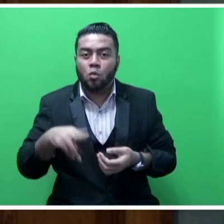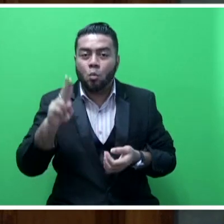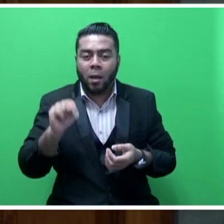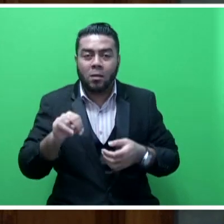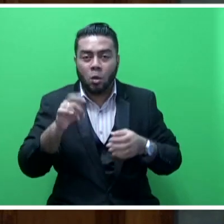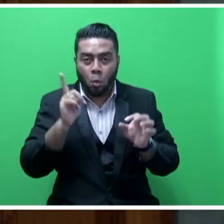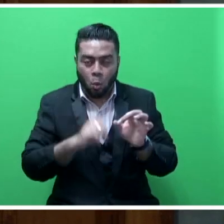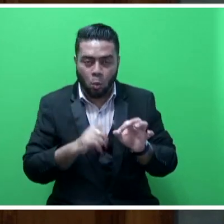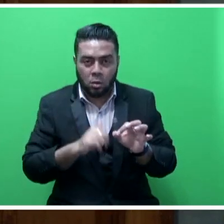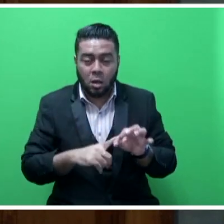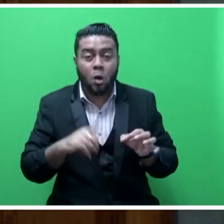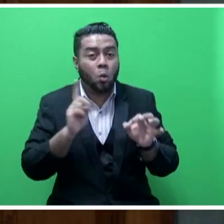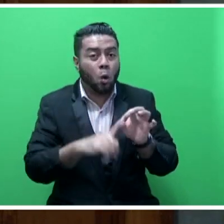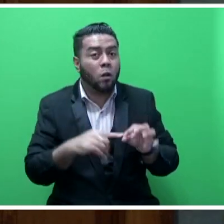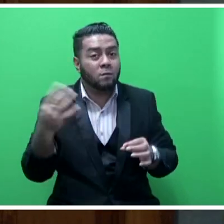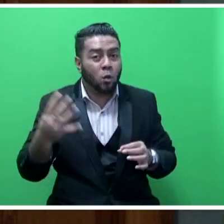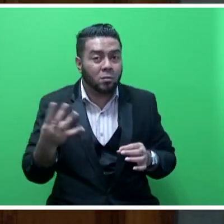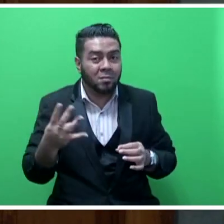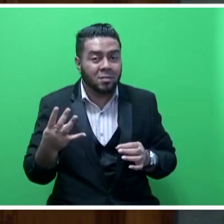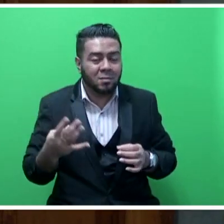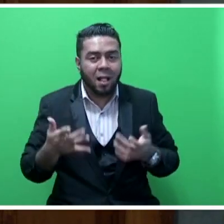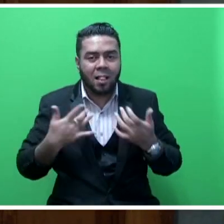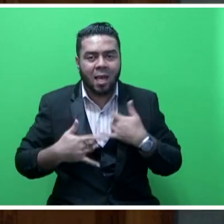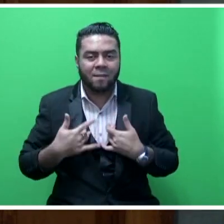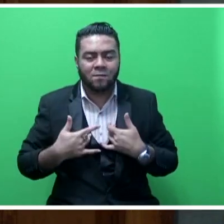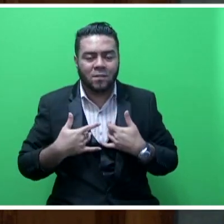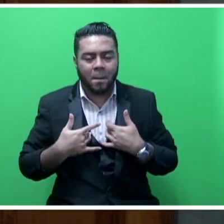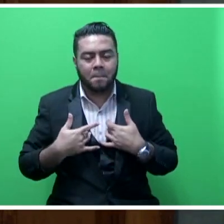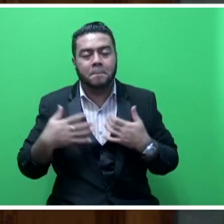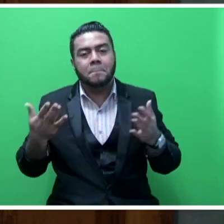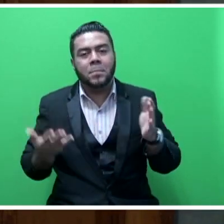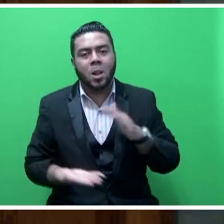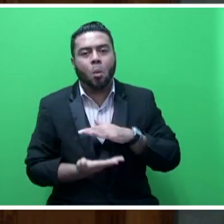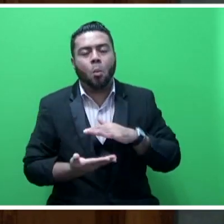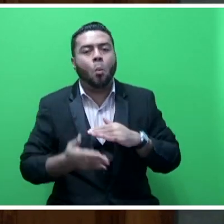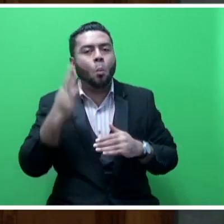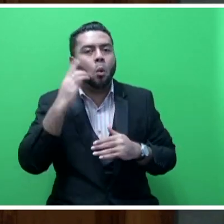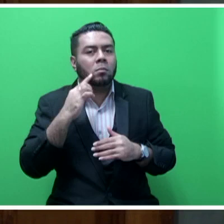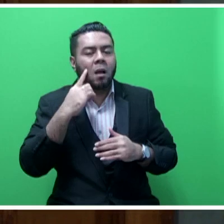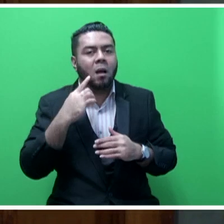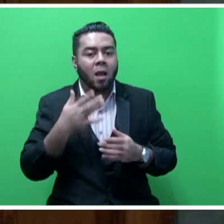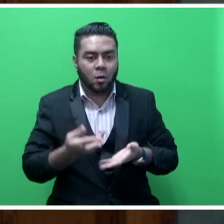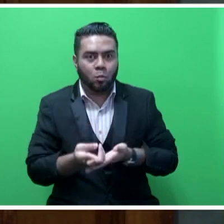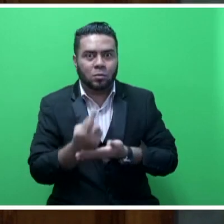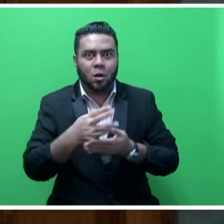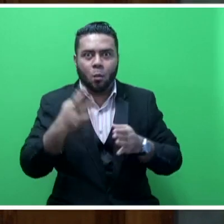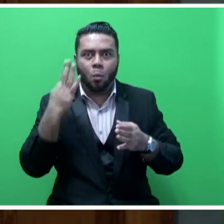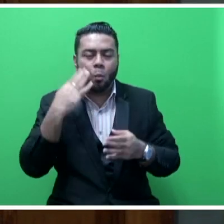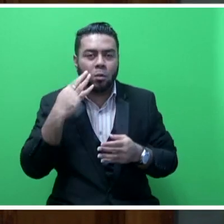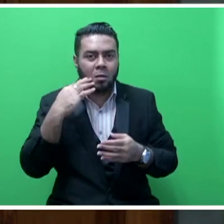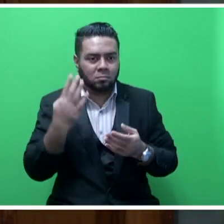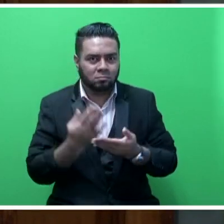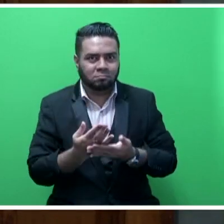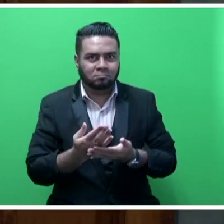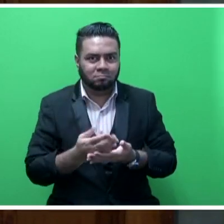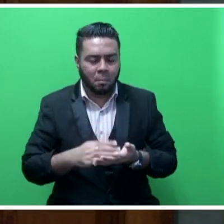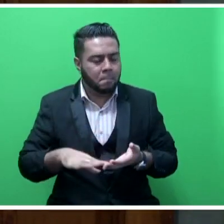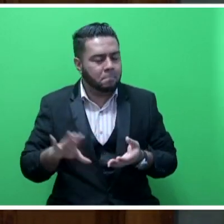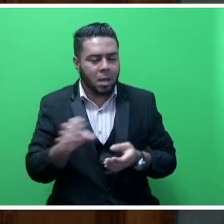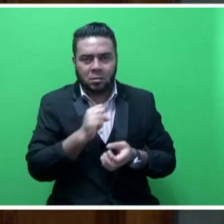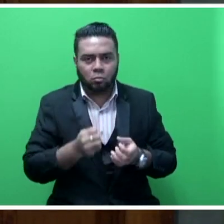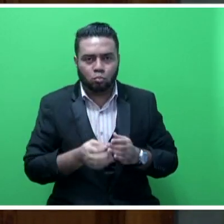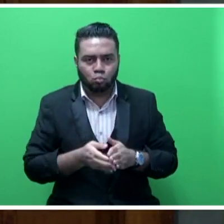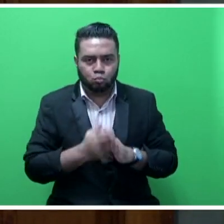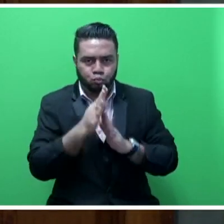inclusive of Goal 14, Life Below Water, and our resilience of the ocean and our ocean economy must be enhanced.